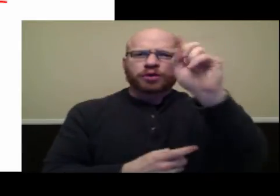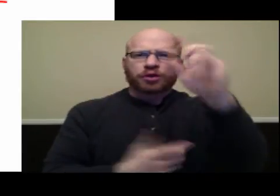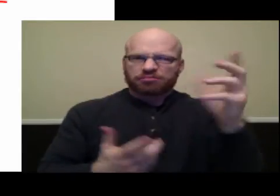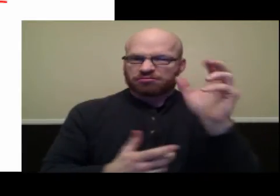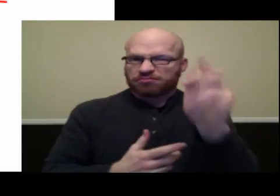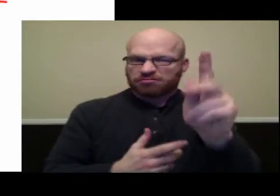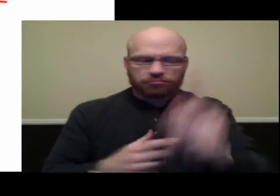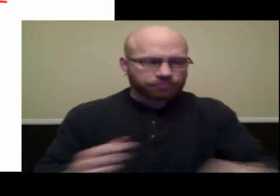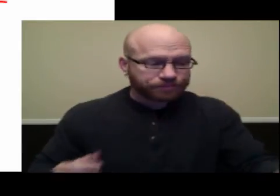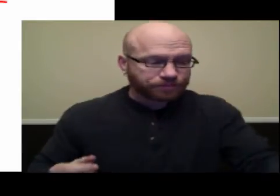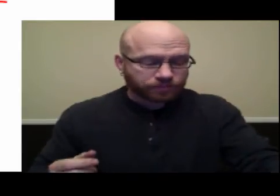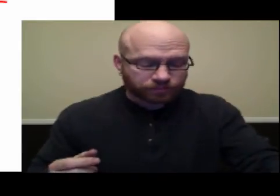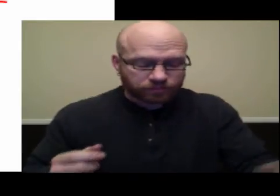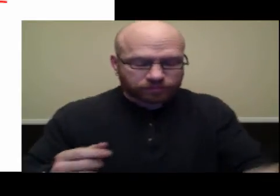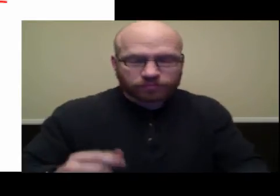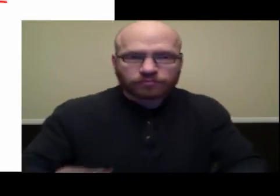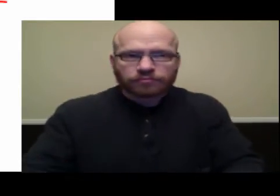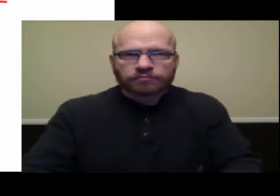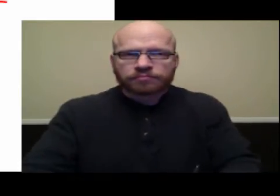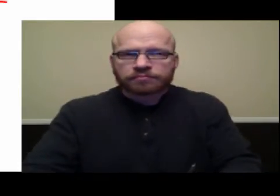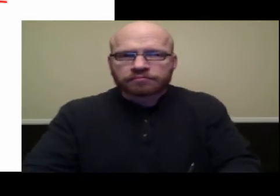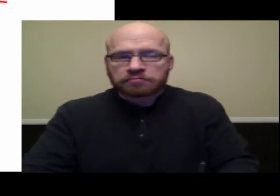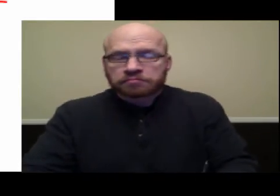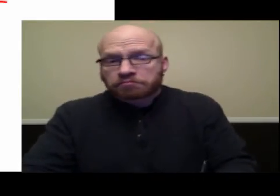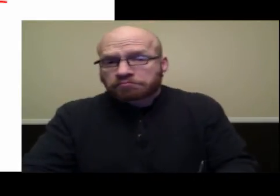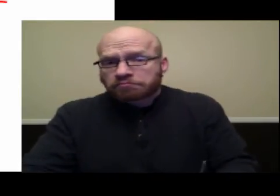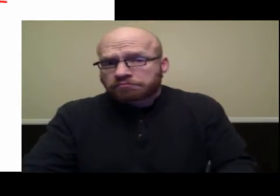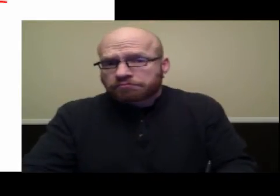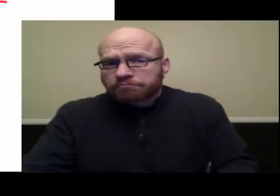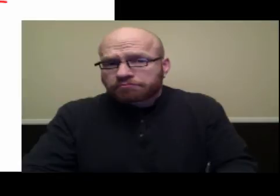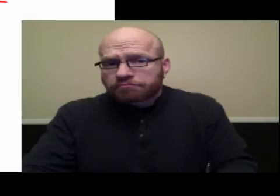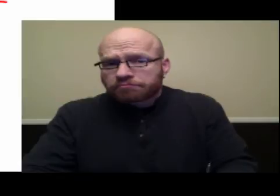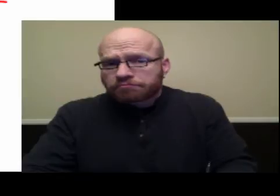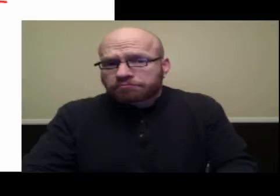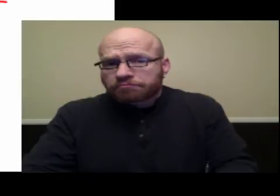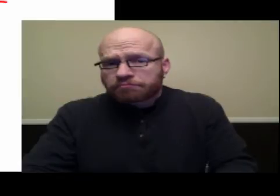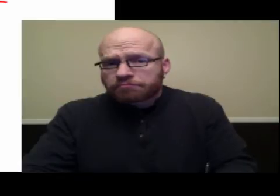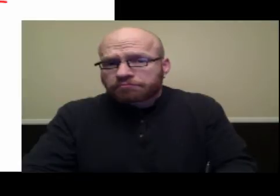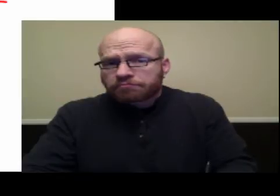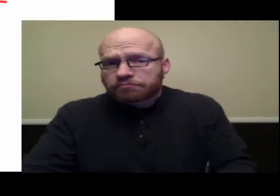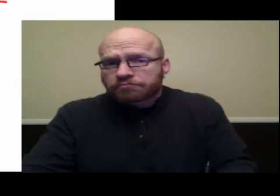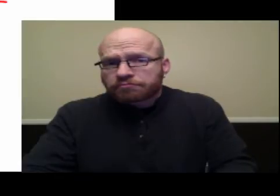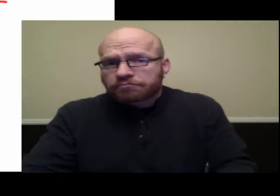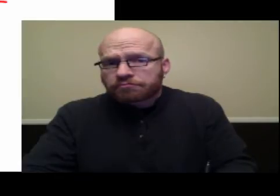forth. And we'll look for different multiples that match across the two lists.